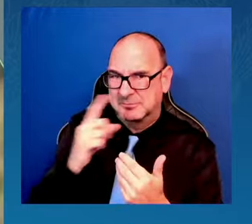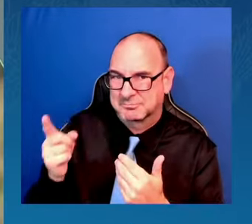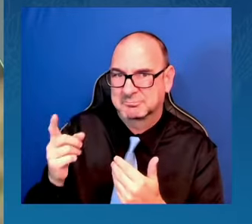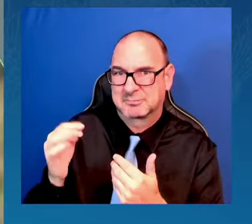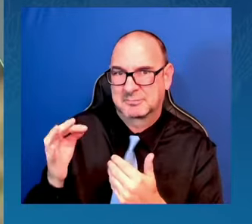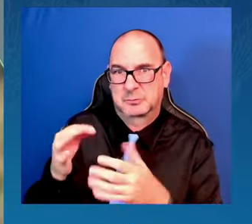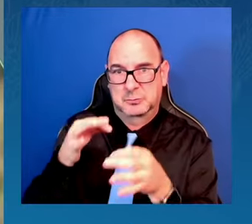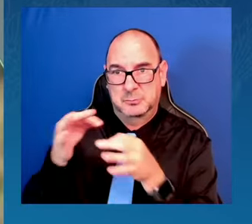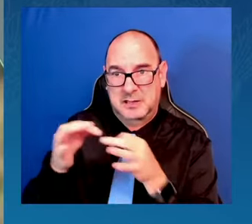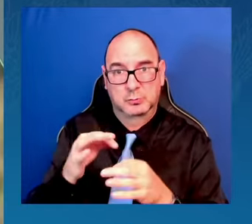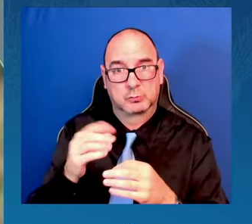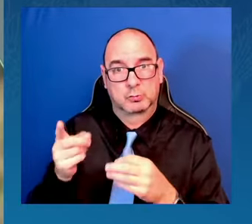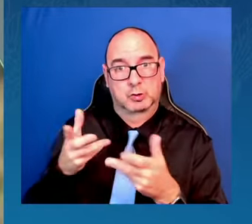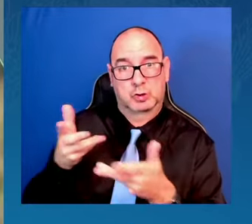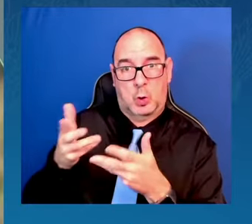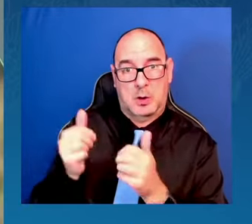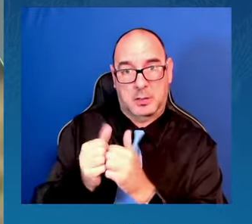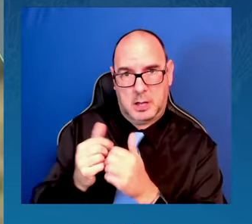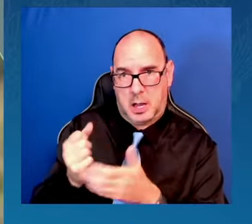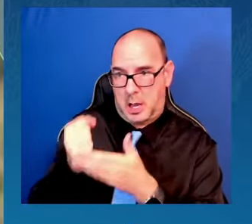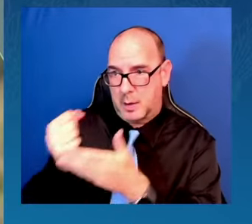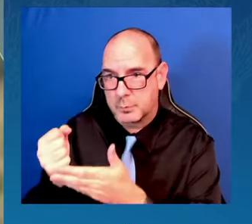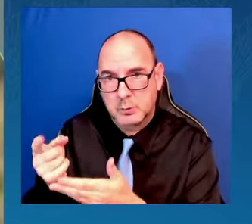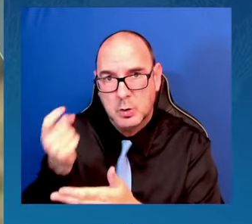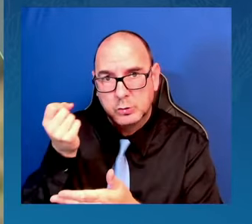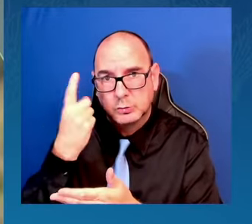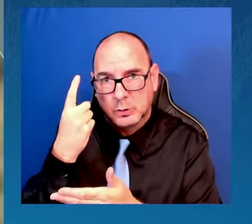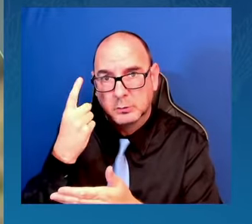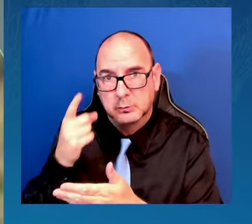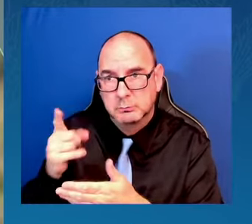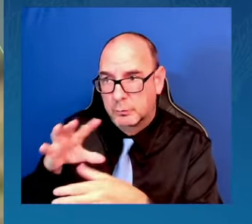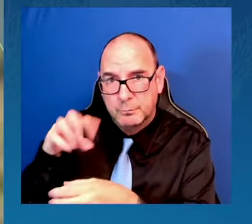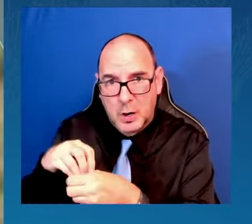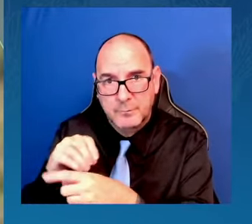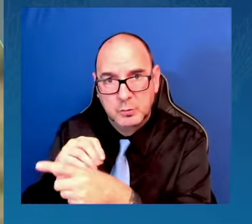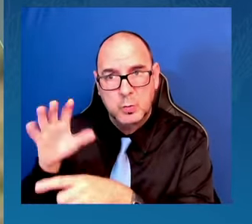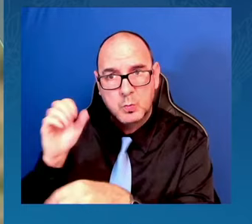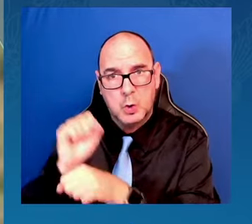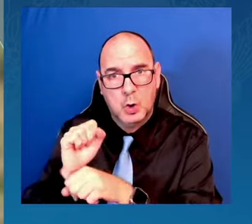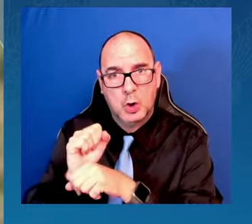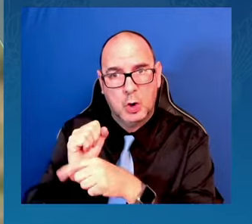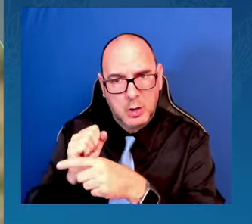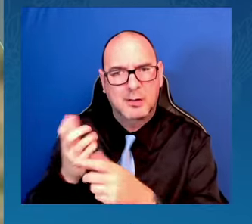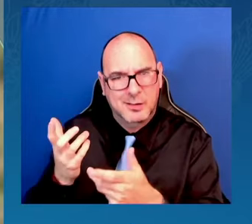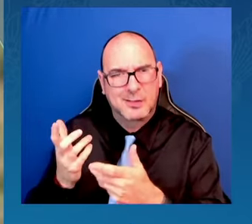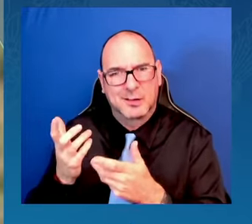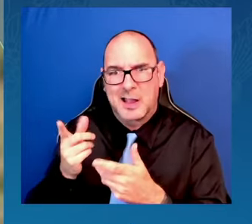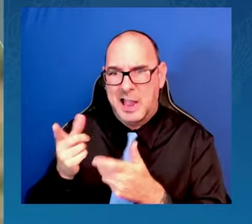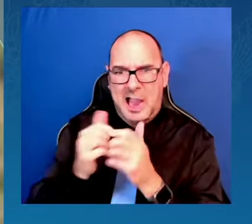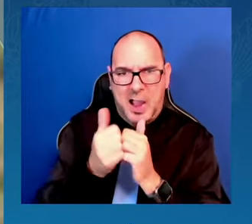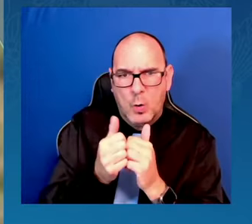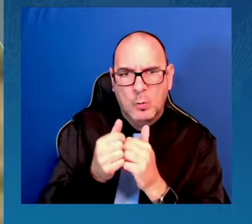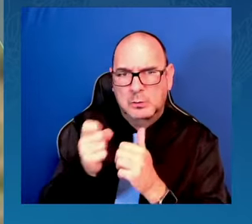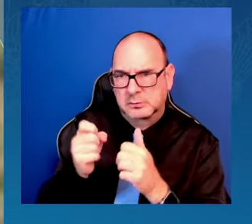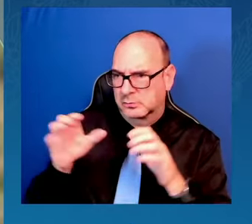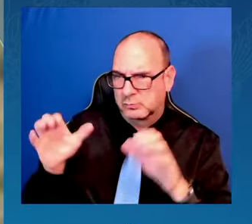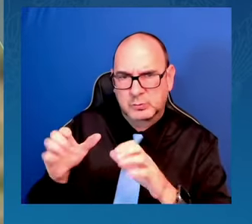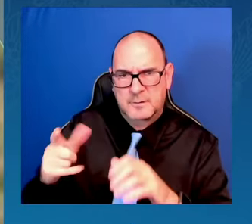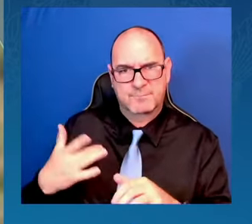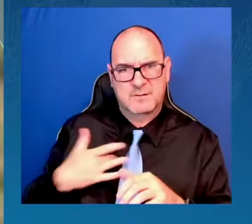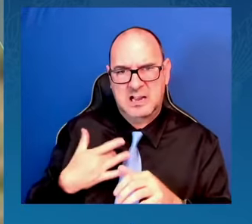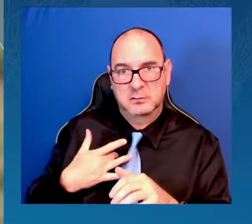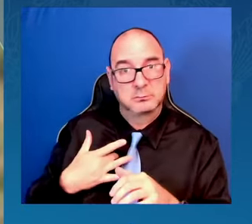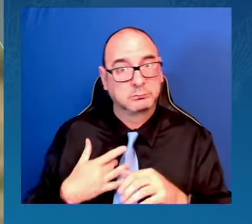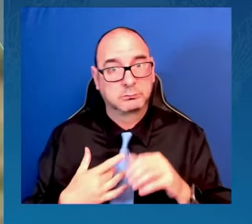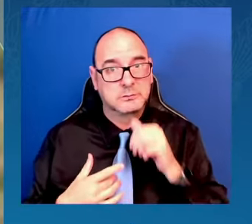help them understand what it involves, what do you talk about? How do you feel about it? And he said, you know, it's more than a job. He said,